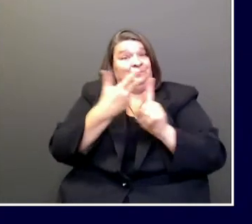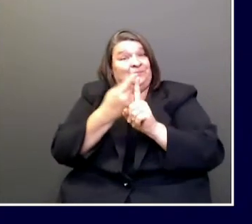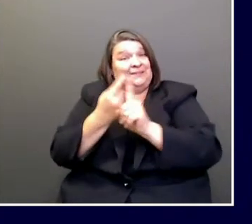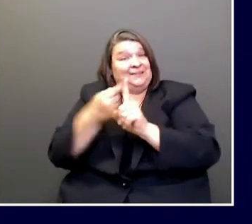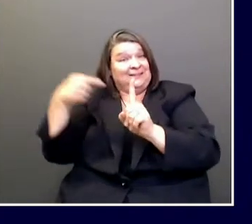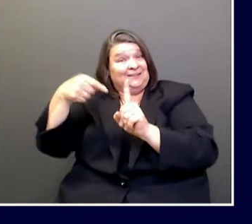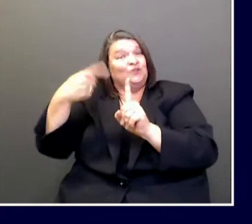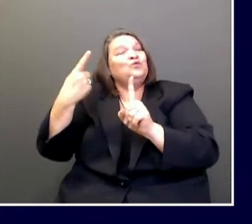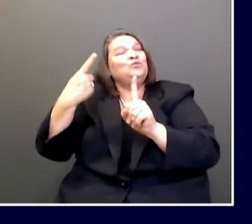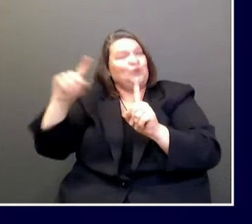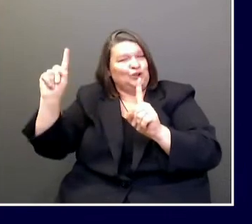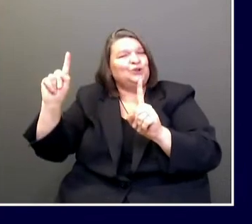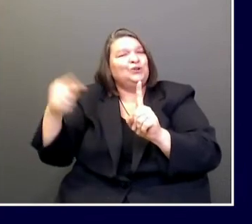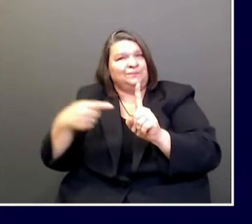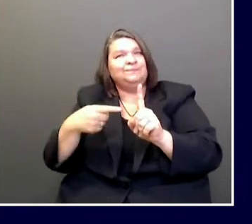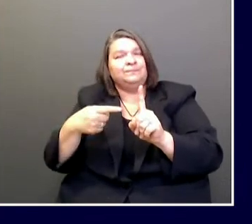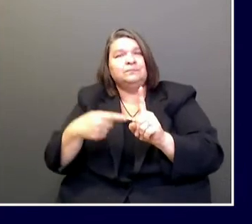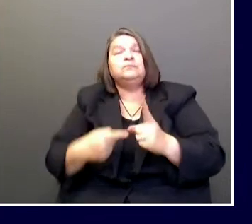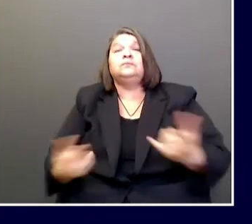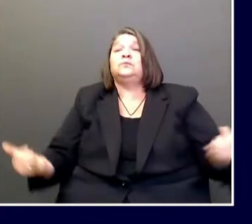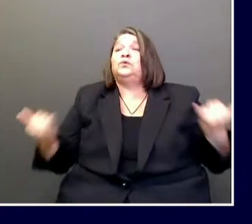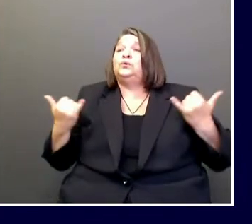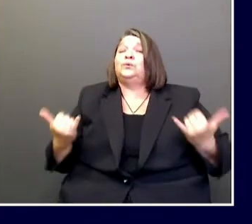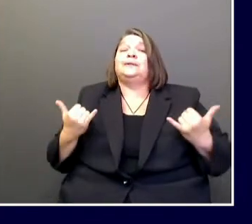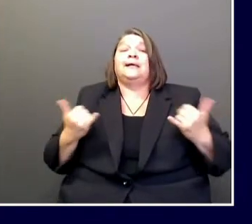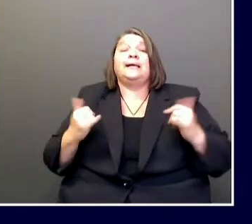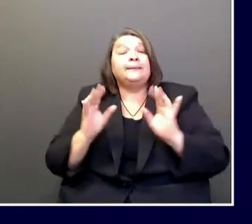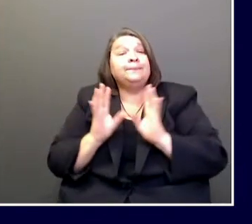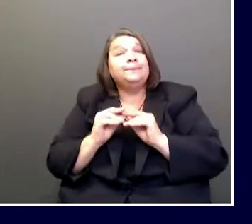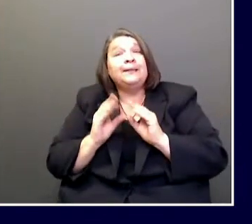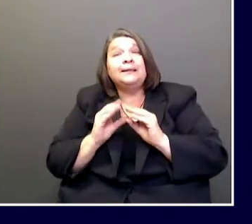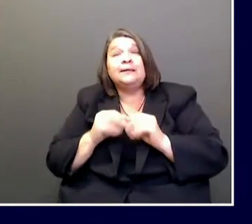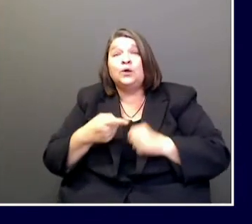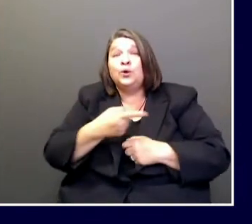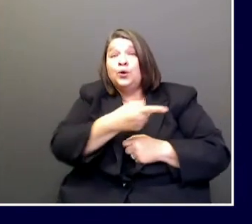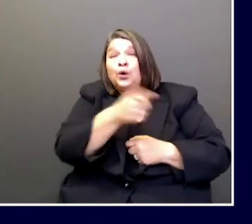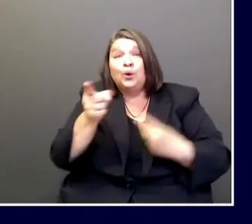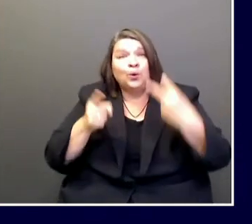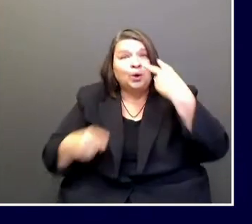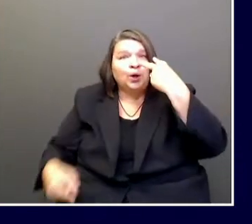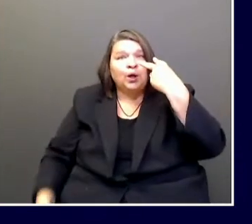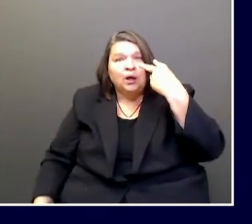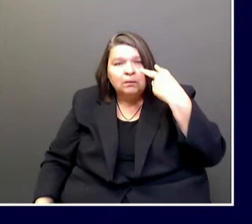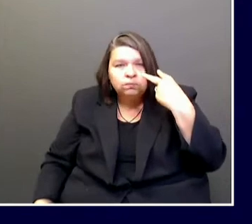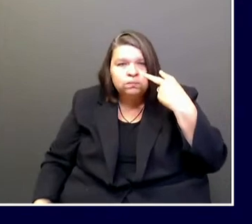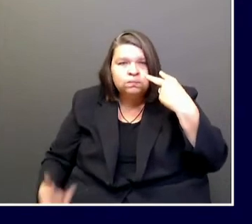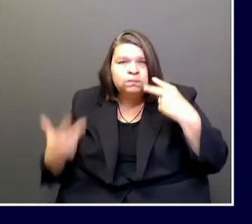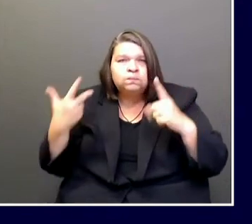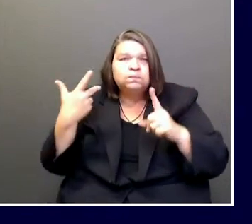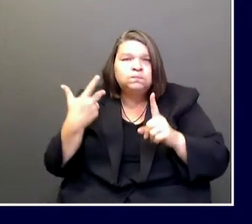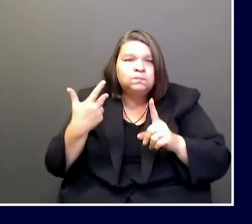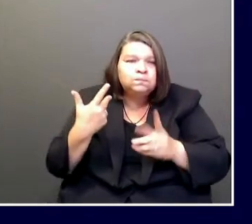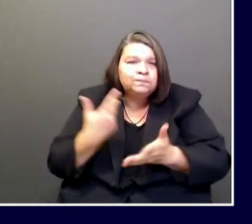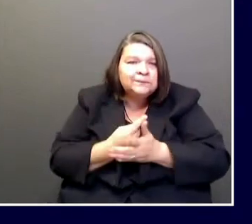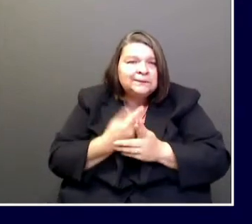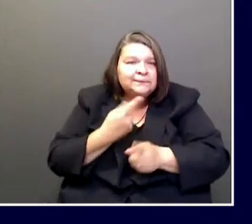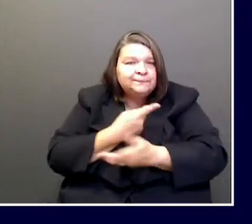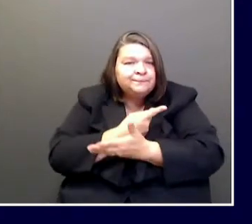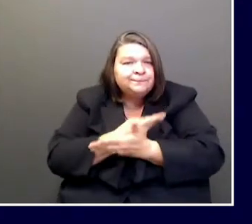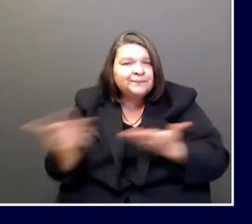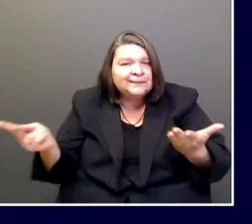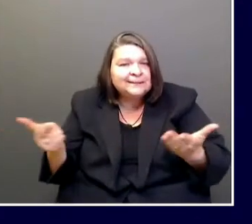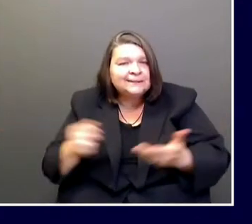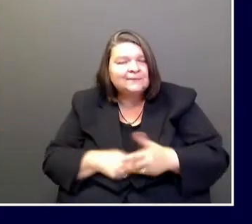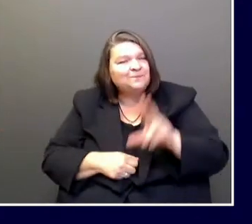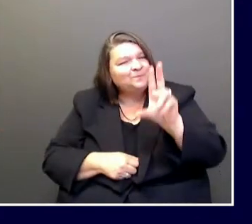today's discussion to be read as the vaccines aren't working. For some people who have regular interactions with folks who may be